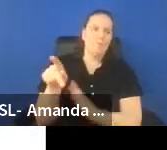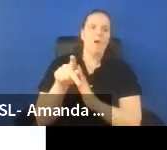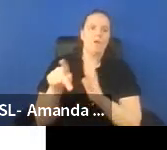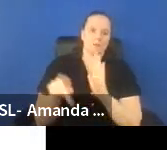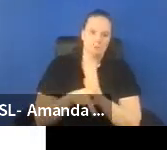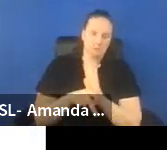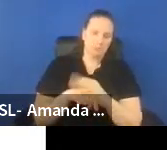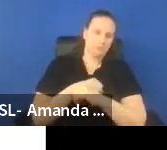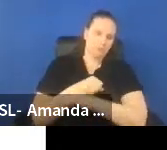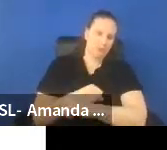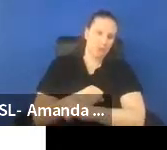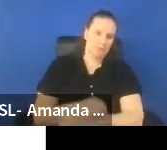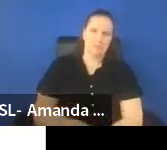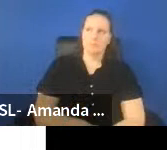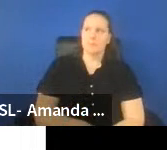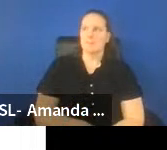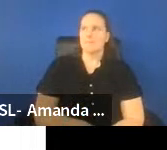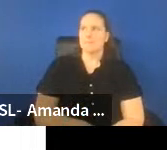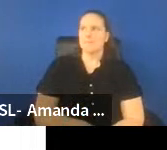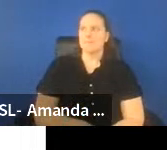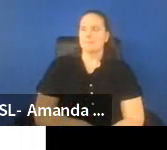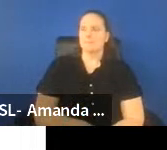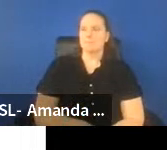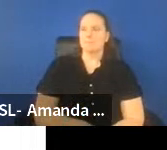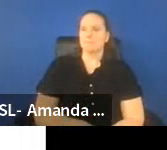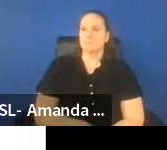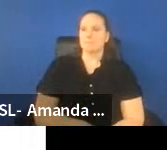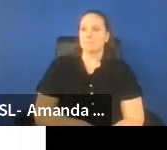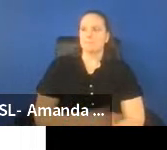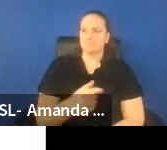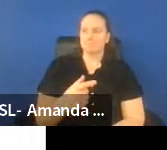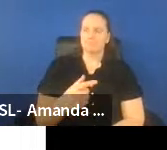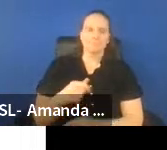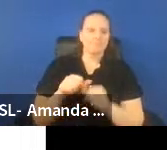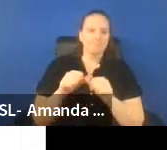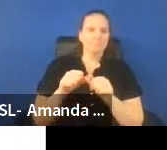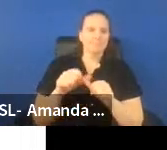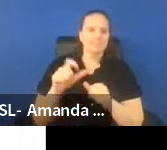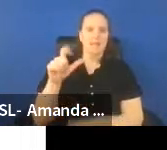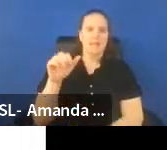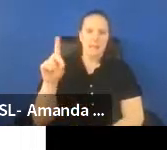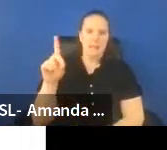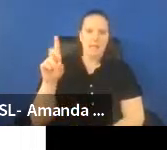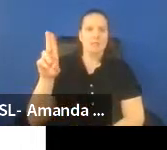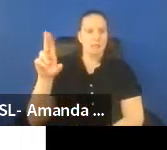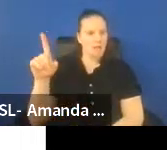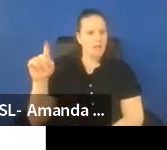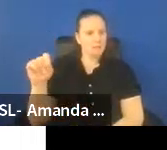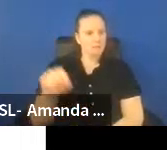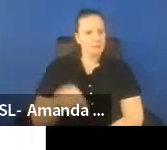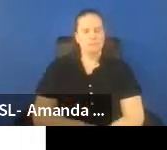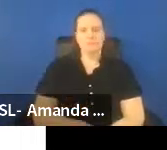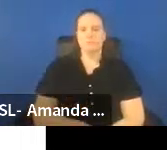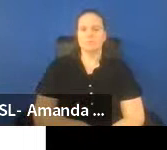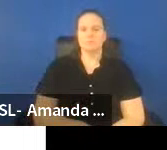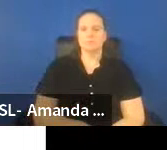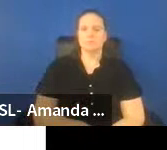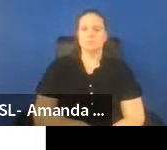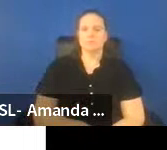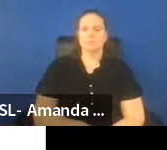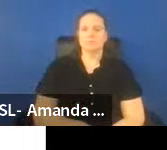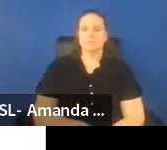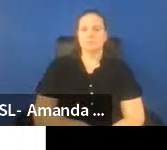policies geared toward containing lead dust. So to give a